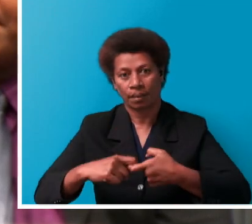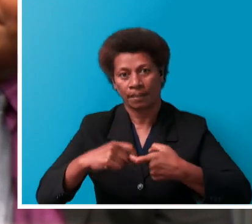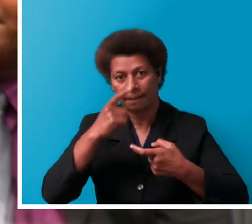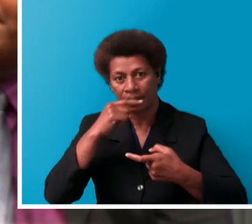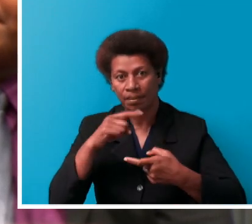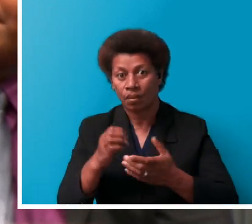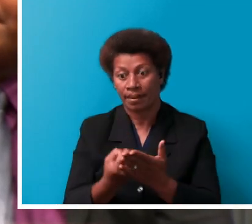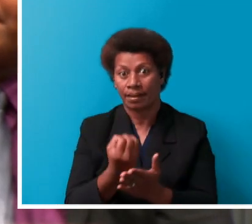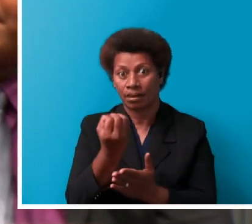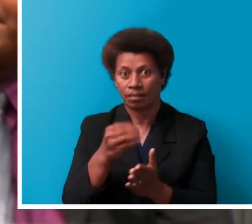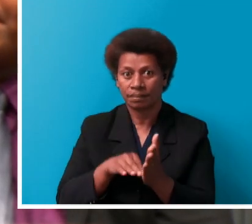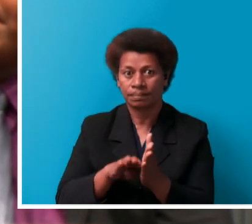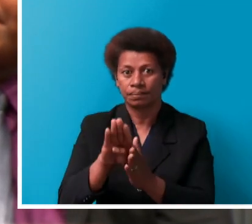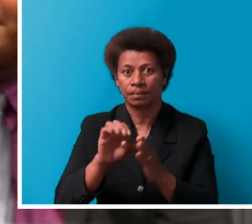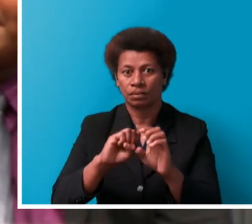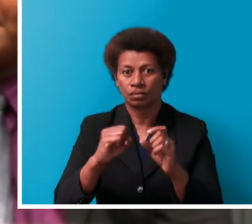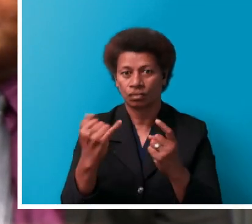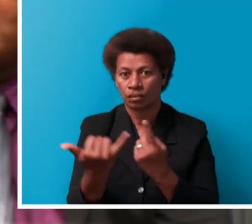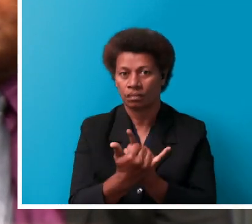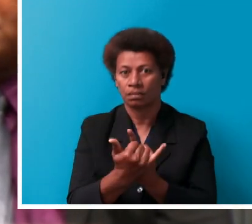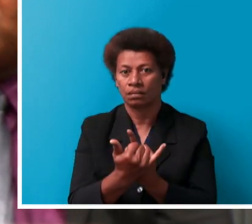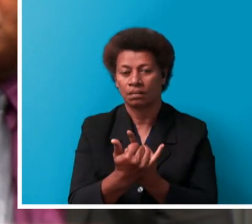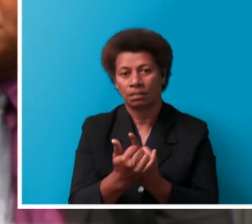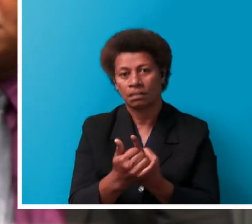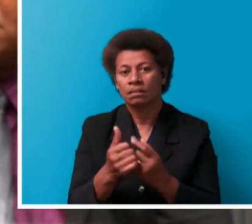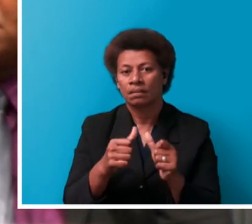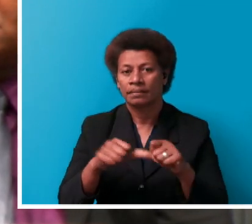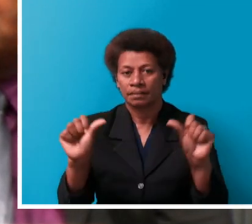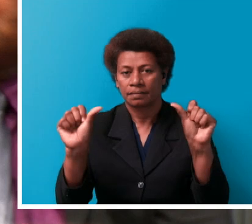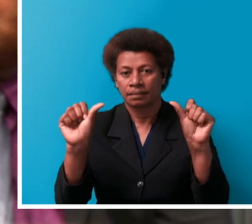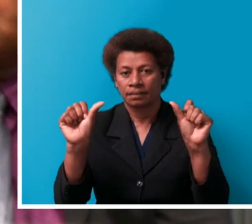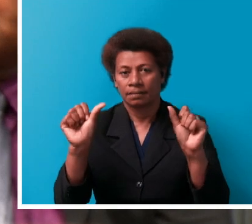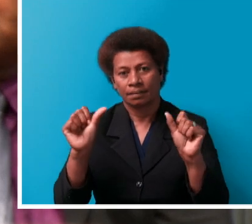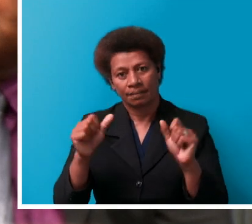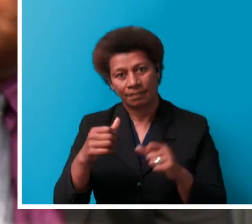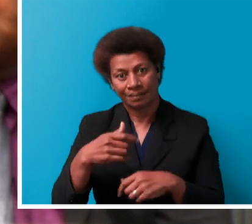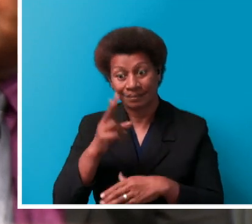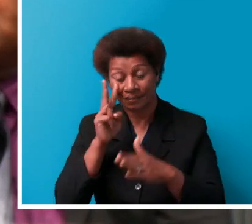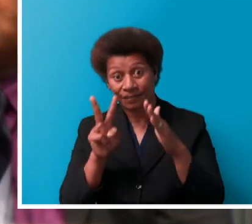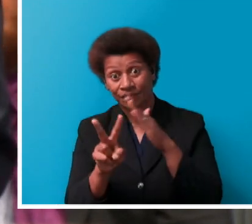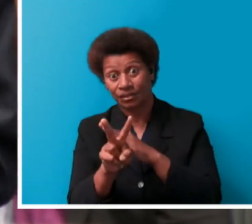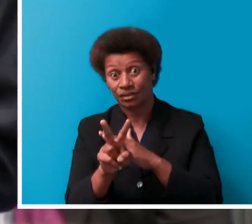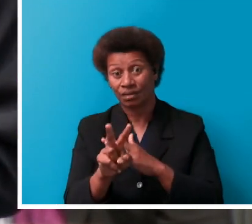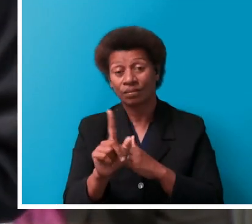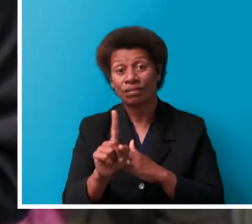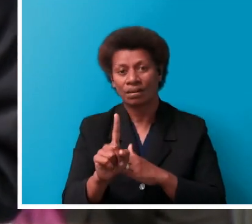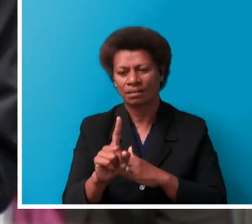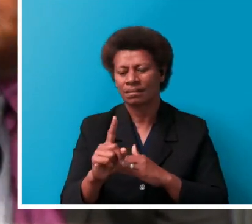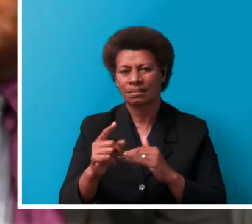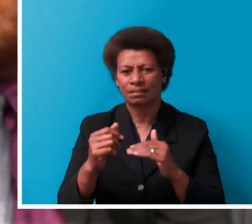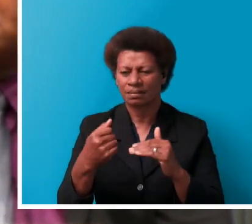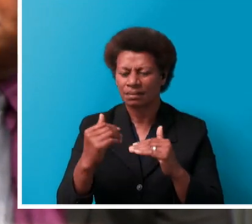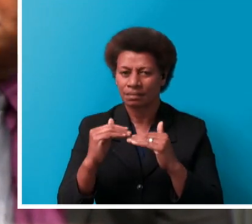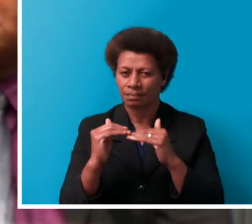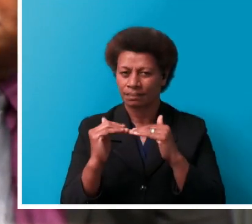and social prosperity. Mr. Speaker, sir, our vision is to establish a sustainable,